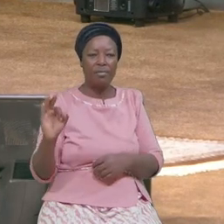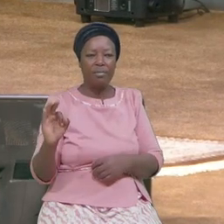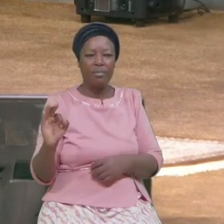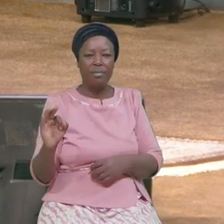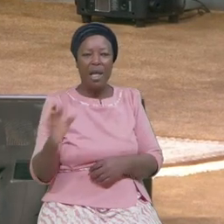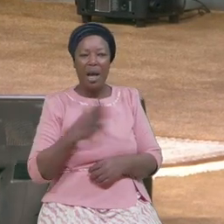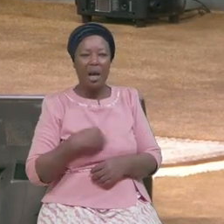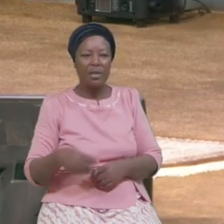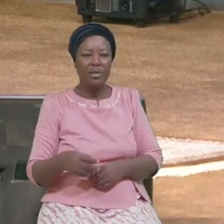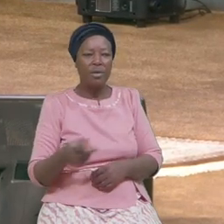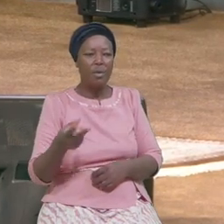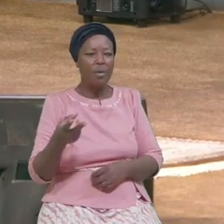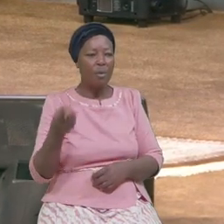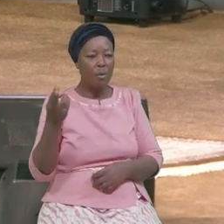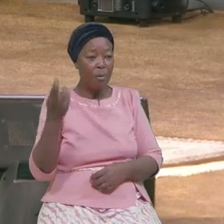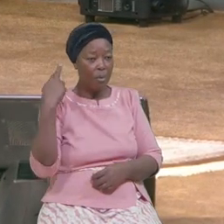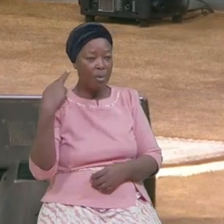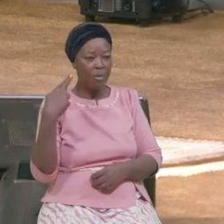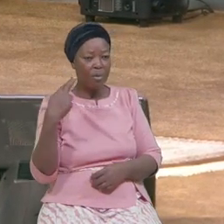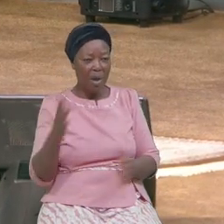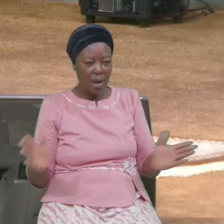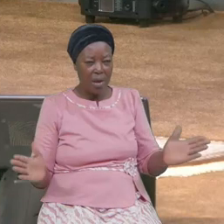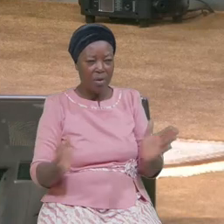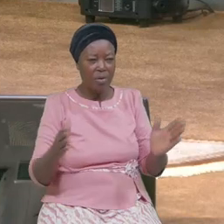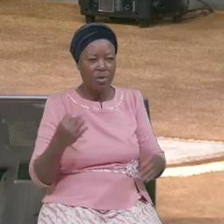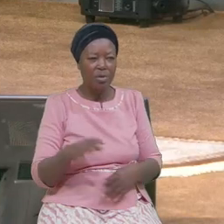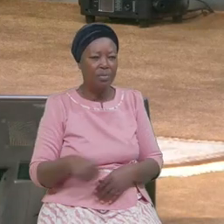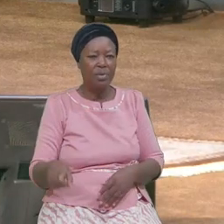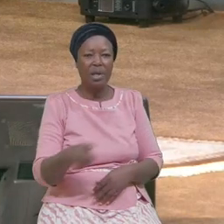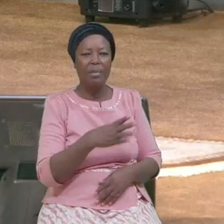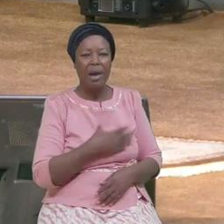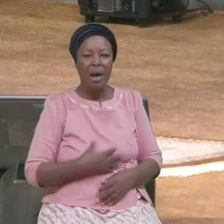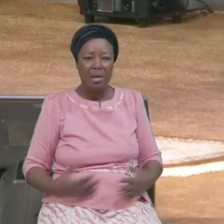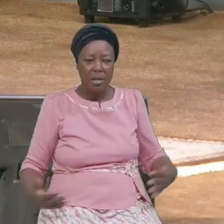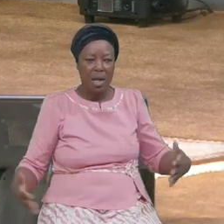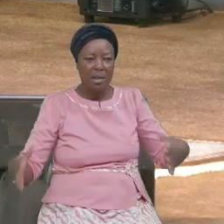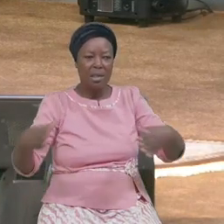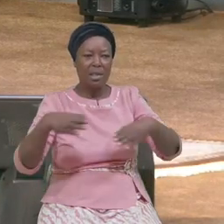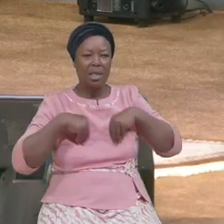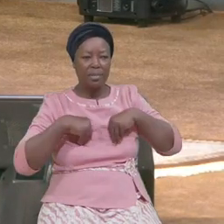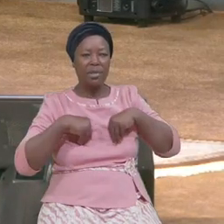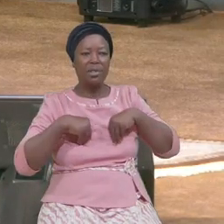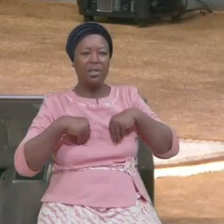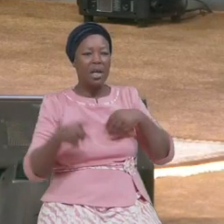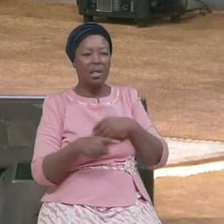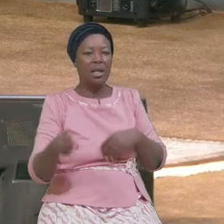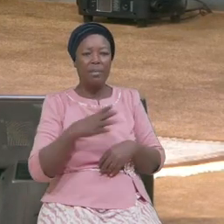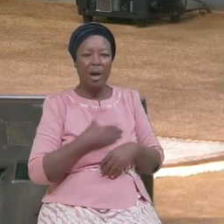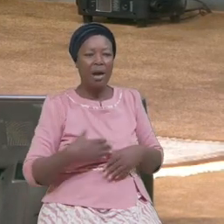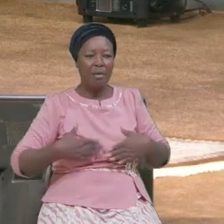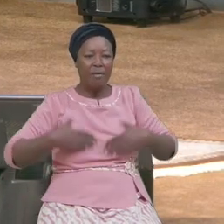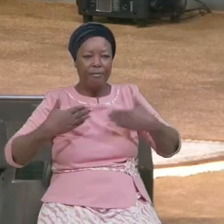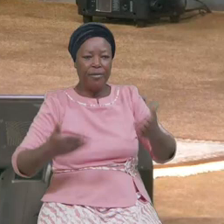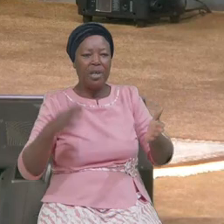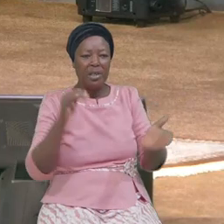and were persuaded of them, and embraced them, and confessed that they